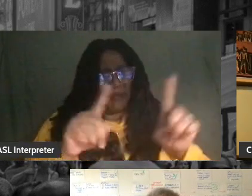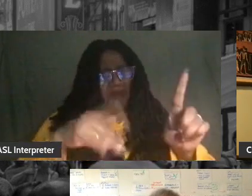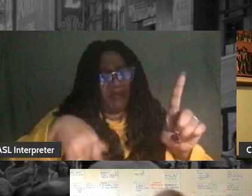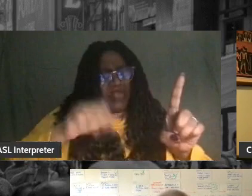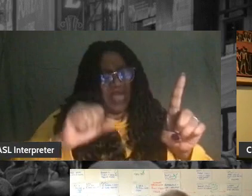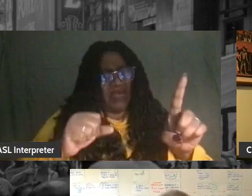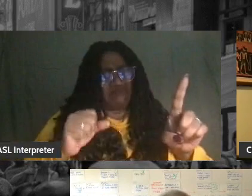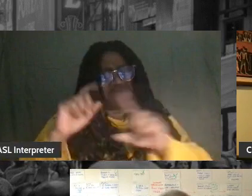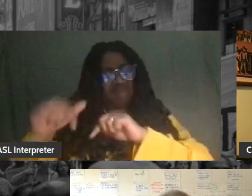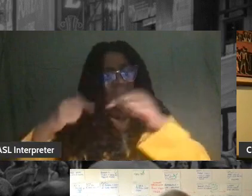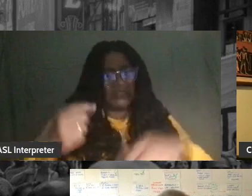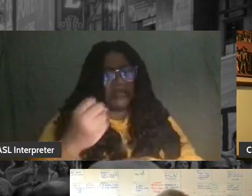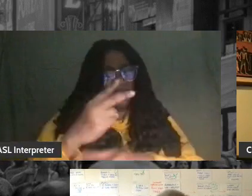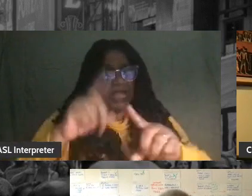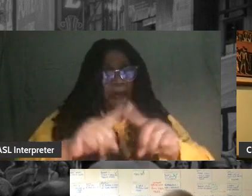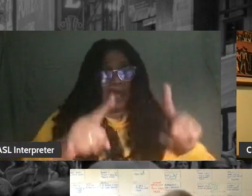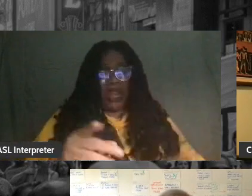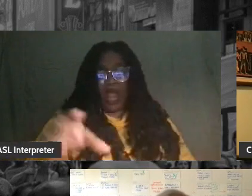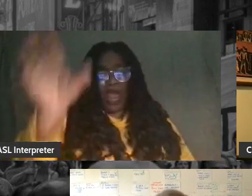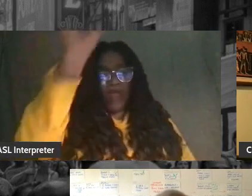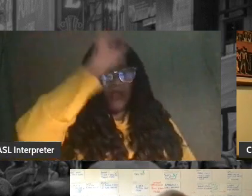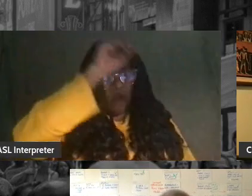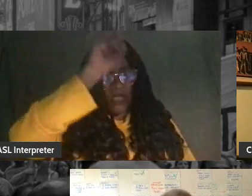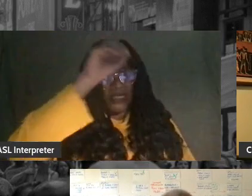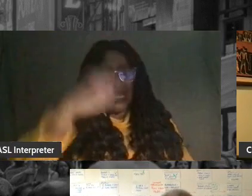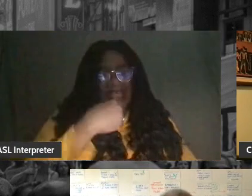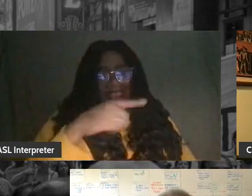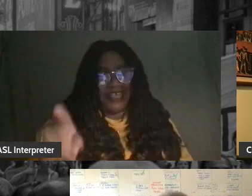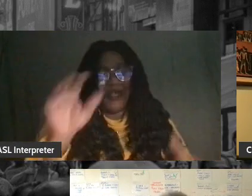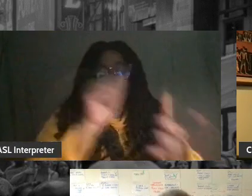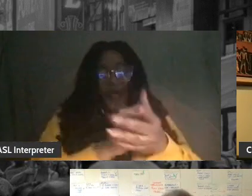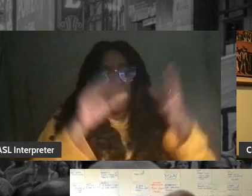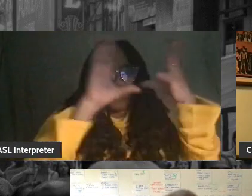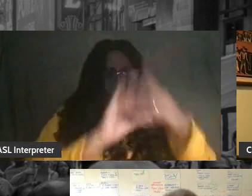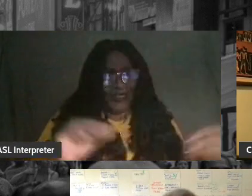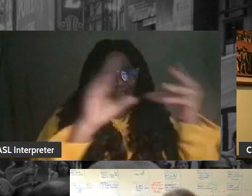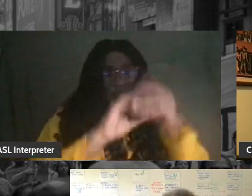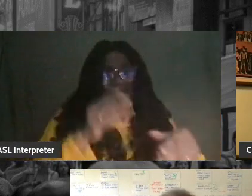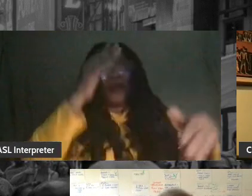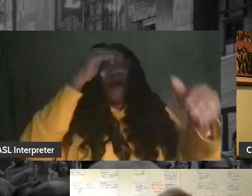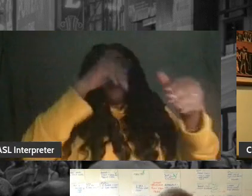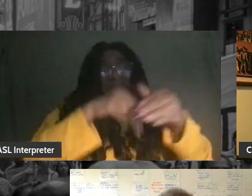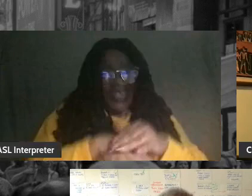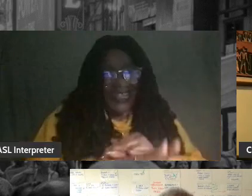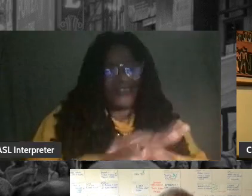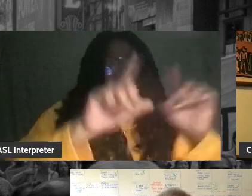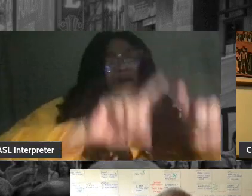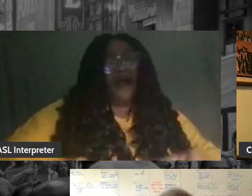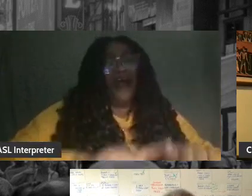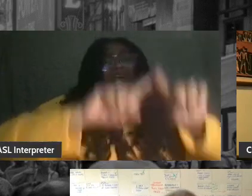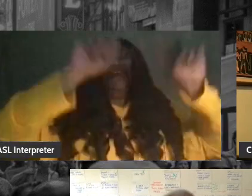this way. And so that was like entering another palace with an infinite number of rooms to wander